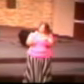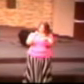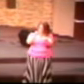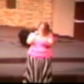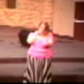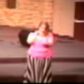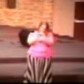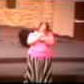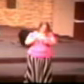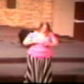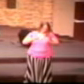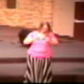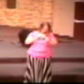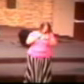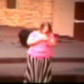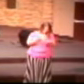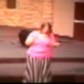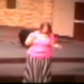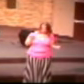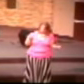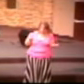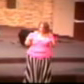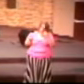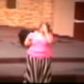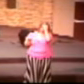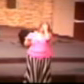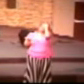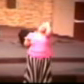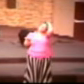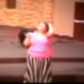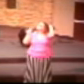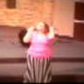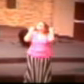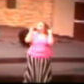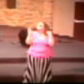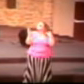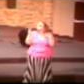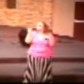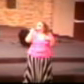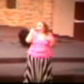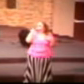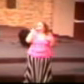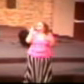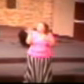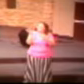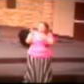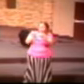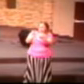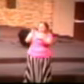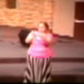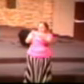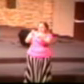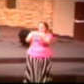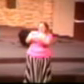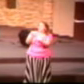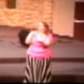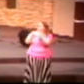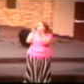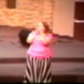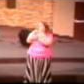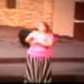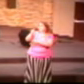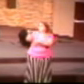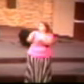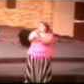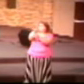committed to a life group. They don't even, they don't even know if they fit. And God, I just want to just pray for them